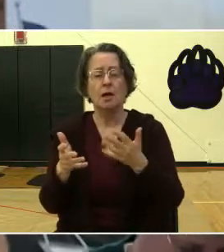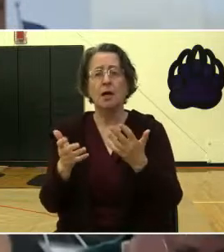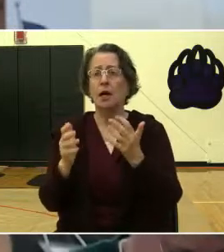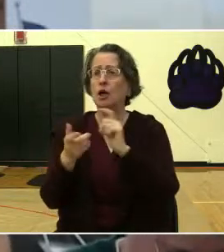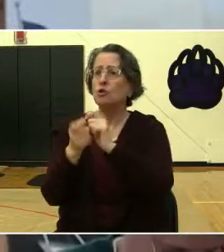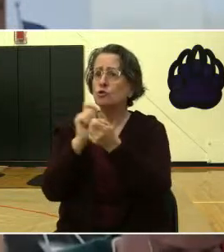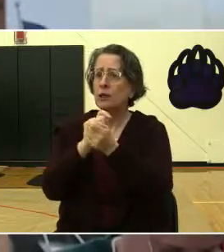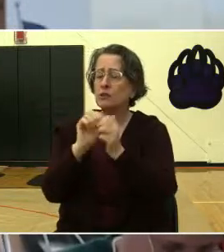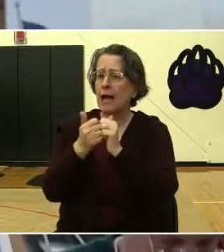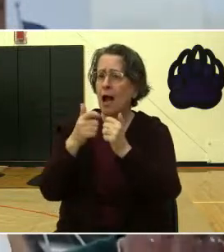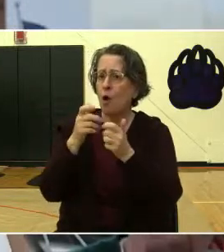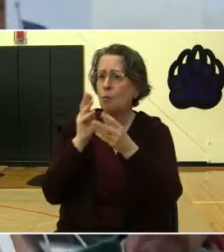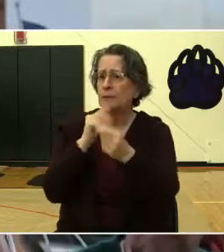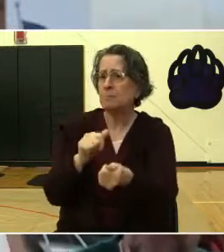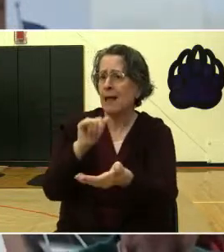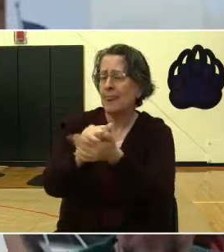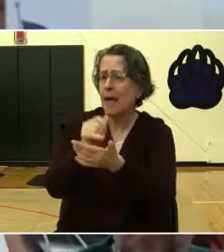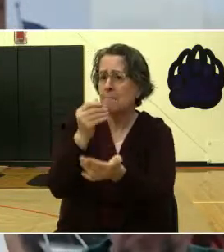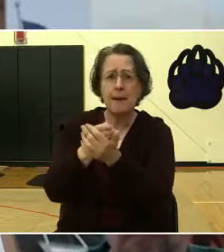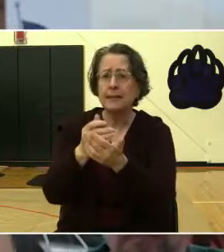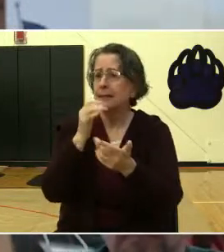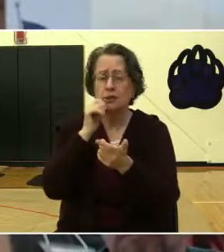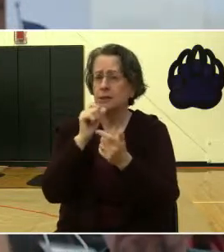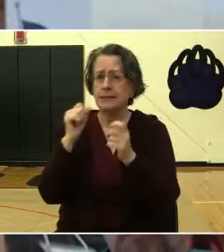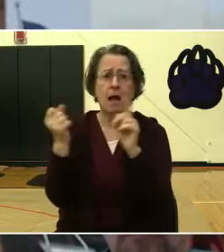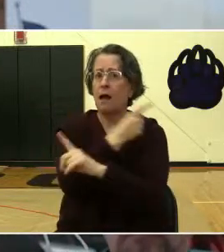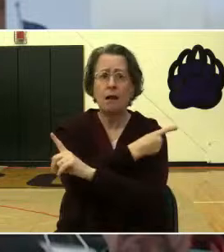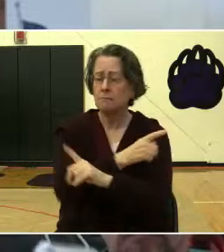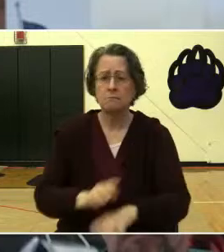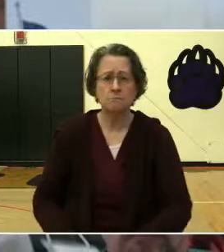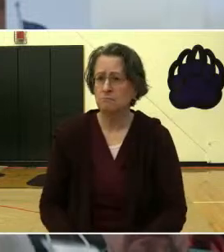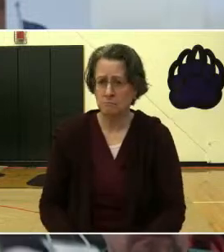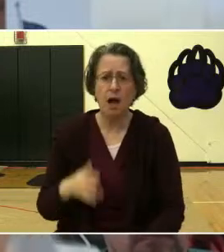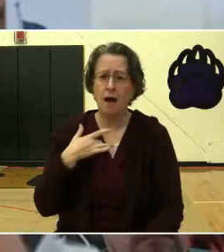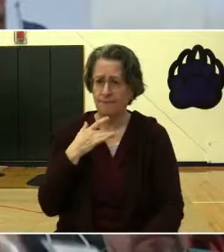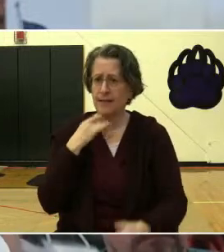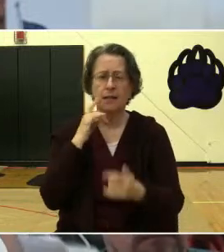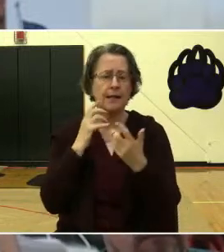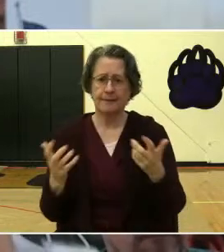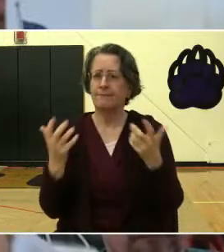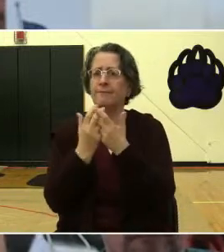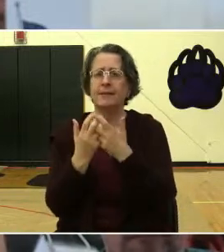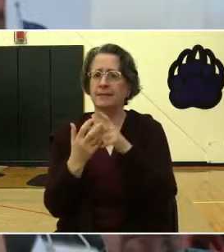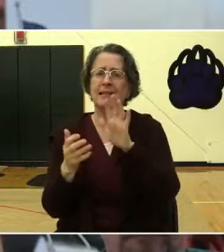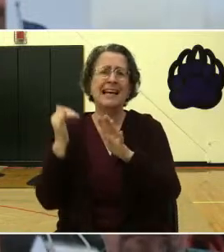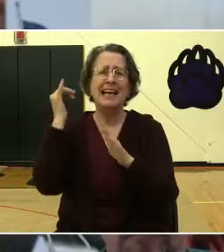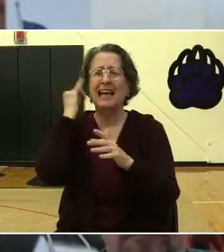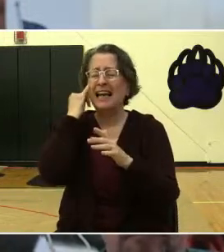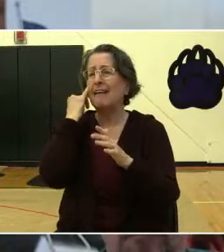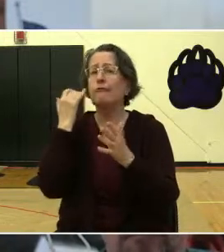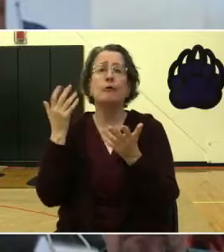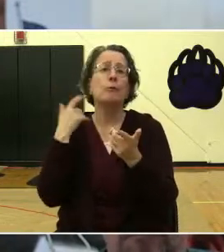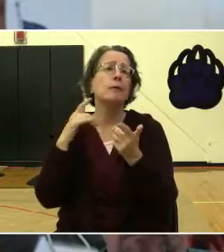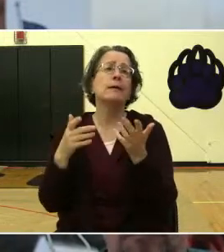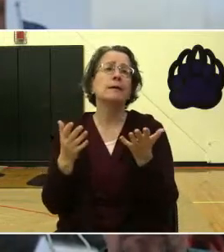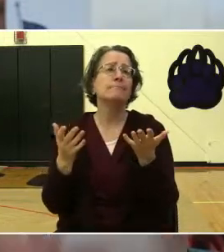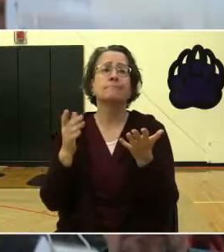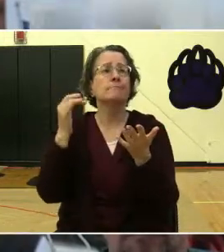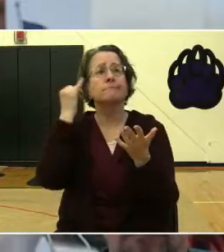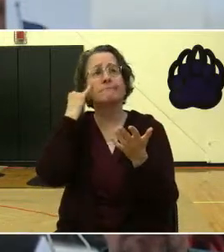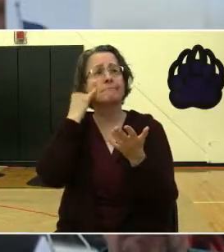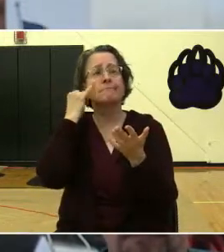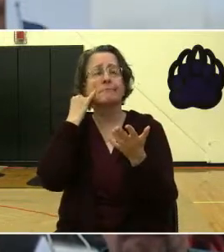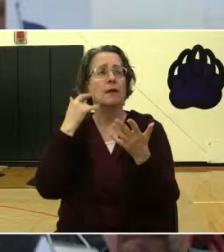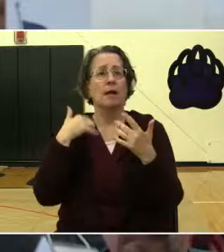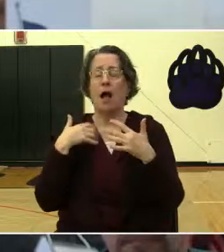spent does not transform the mo in the way that it would if I said I want to amend the text of the amendment to be